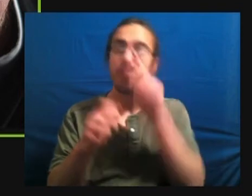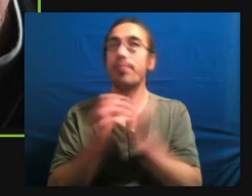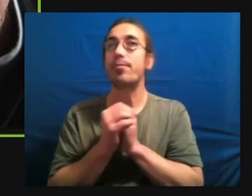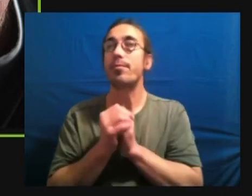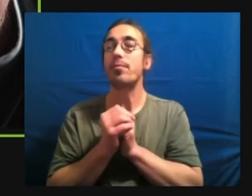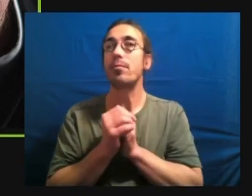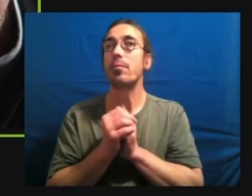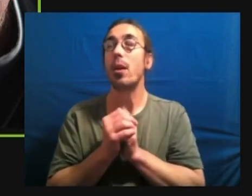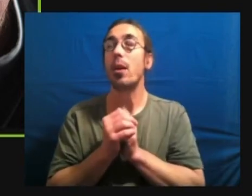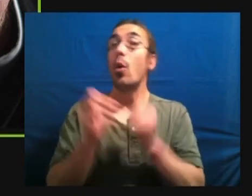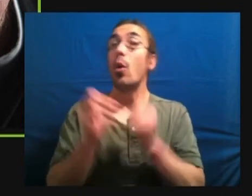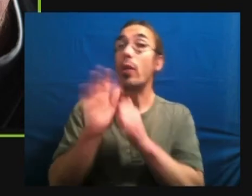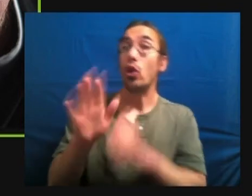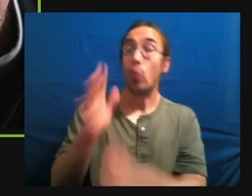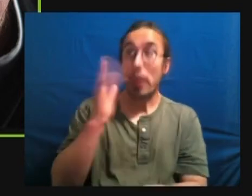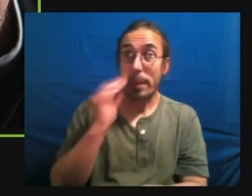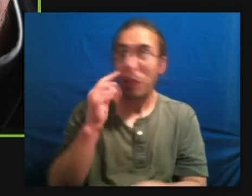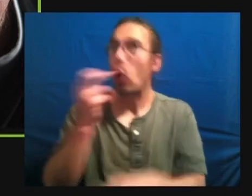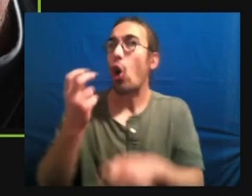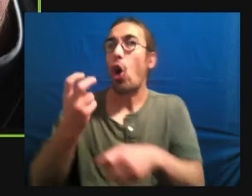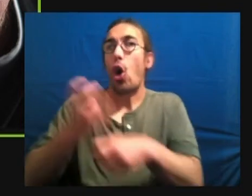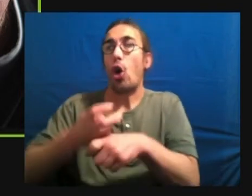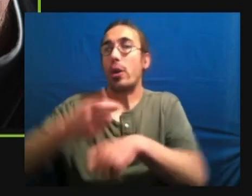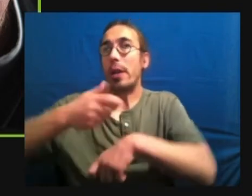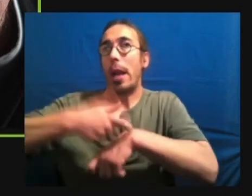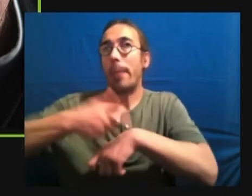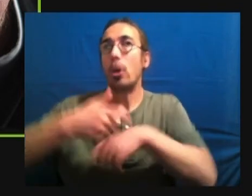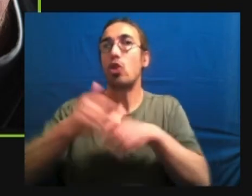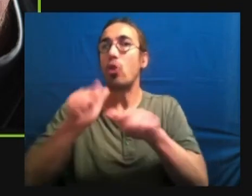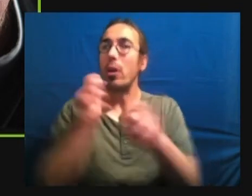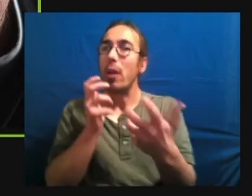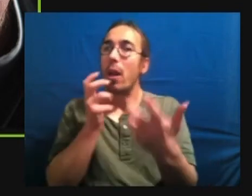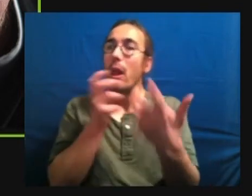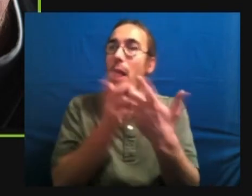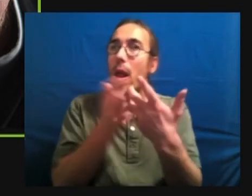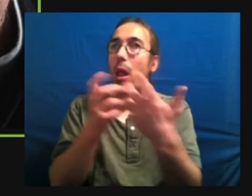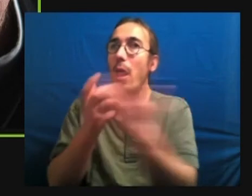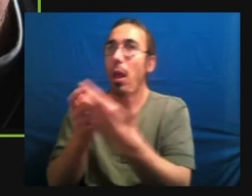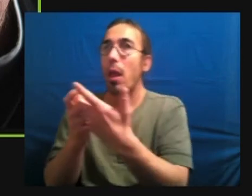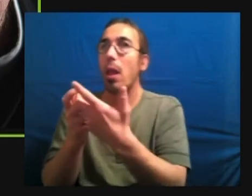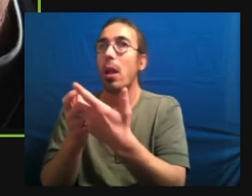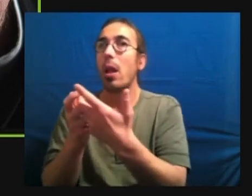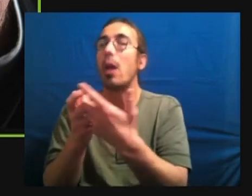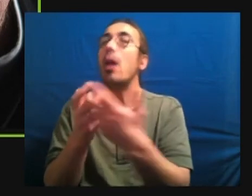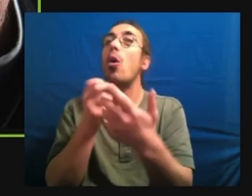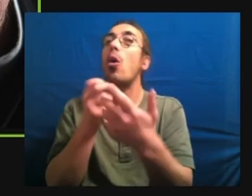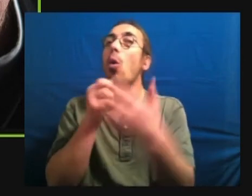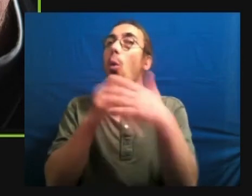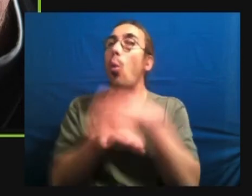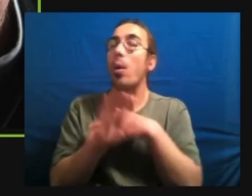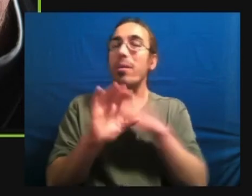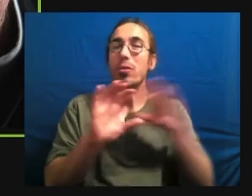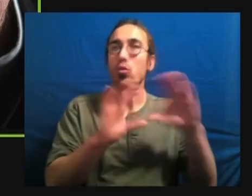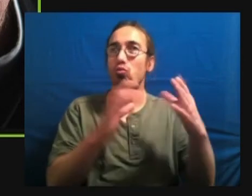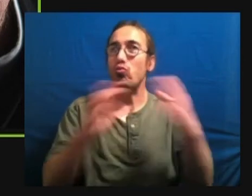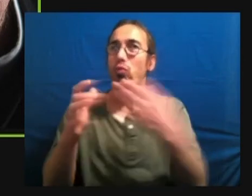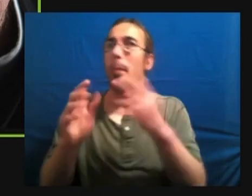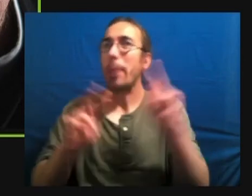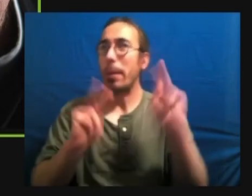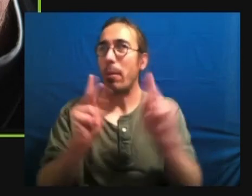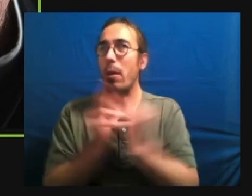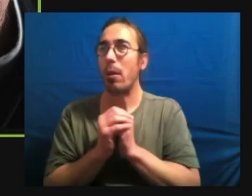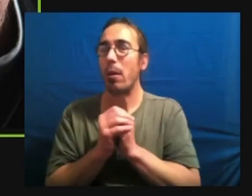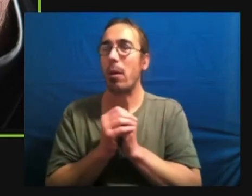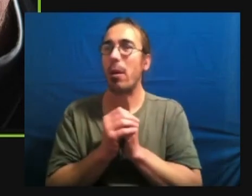time trying to engage in collaborative endeavors. It feels like trying to stick your hand in a